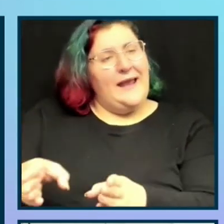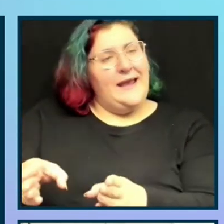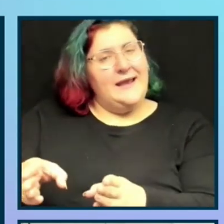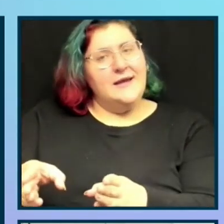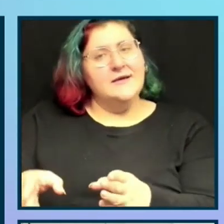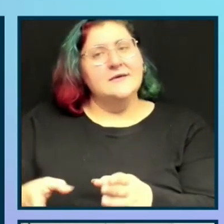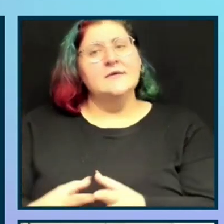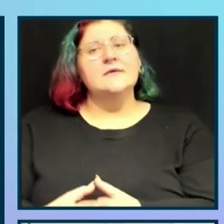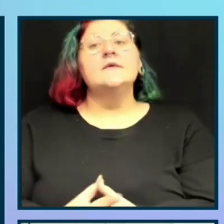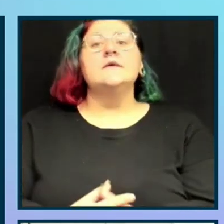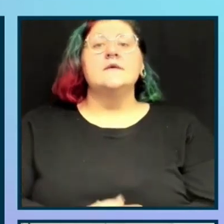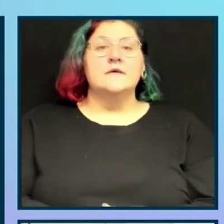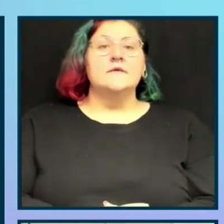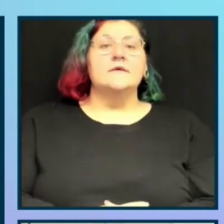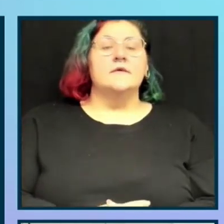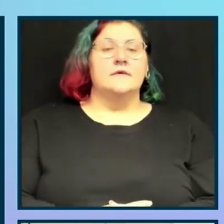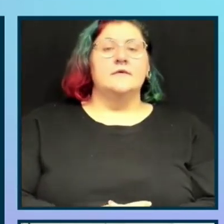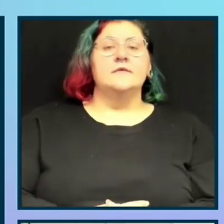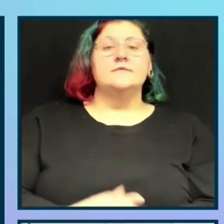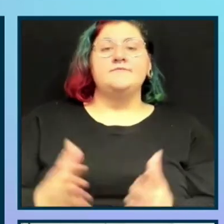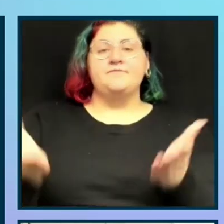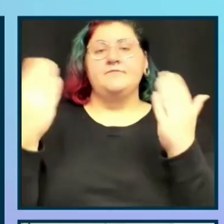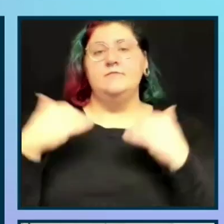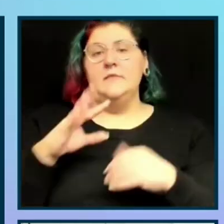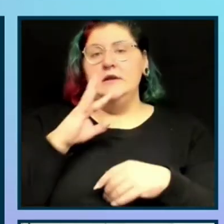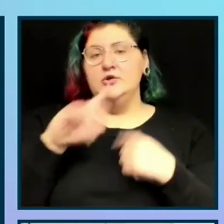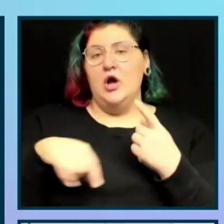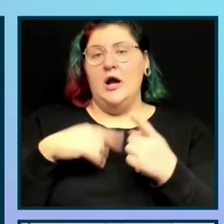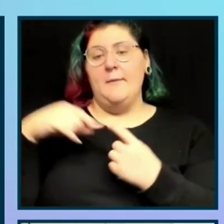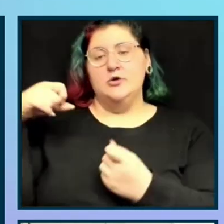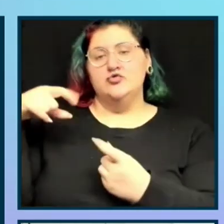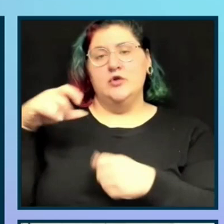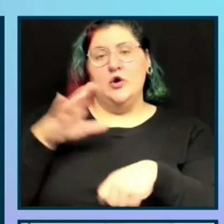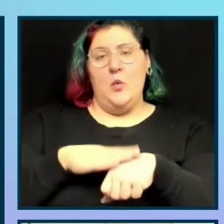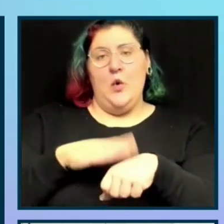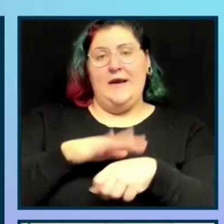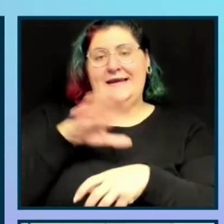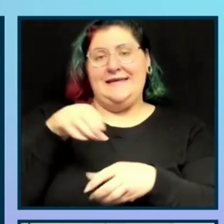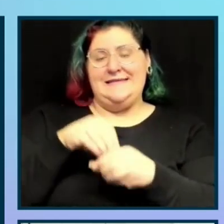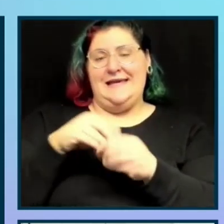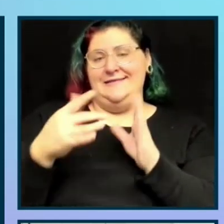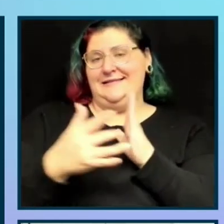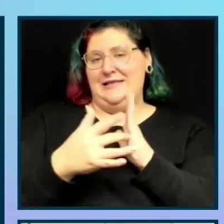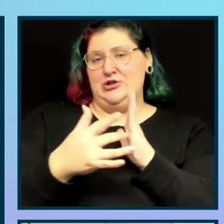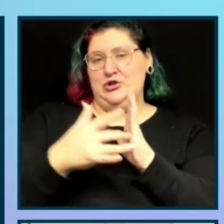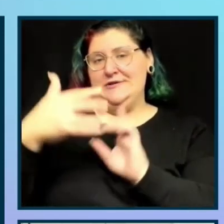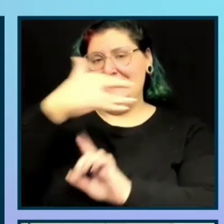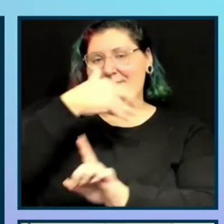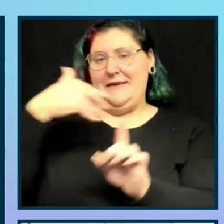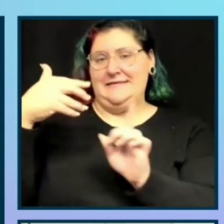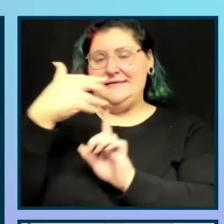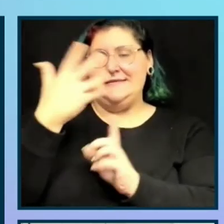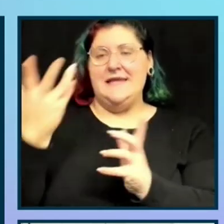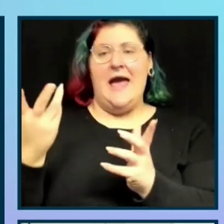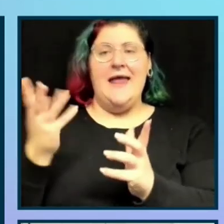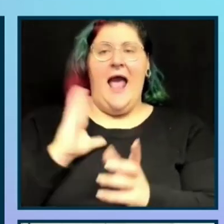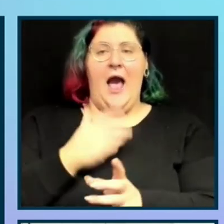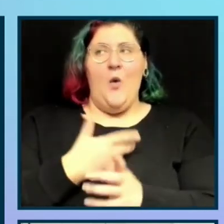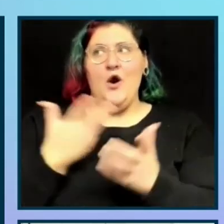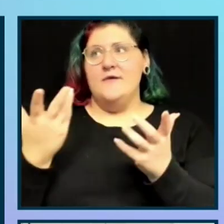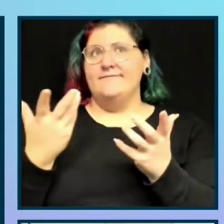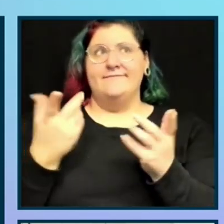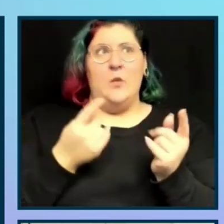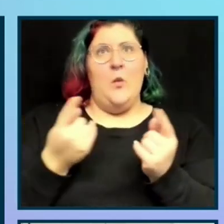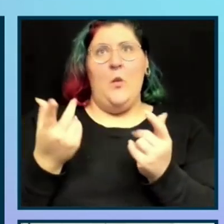And then that's going to take us to trigger warnings in digital spaces and kind of the state of the state on digital platforms right